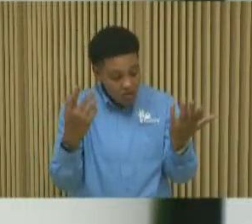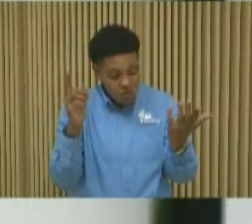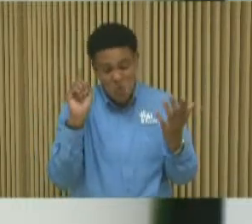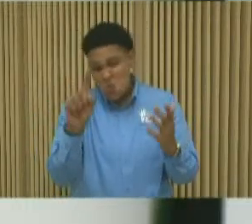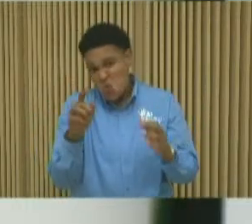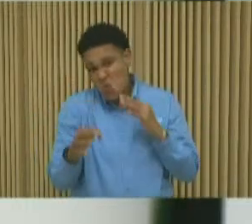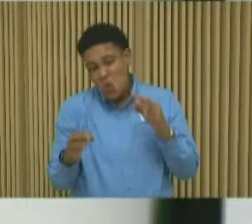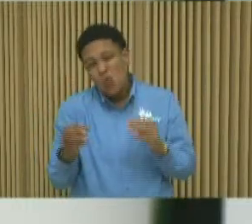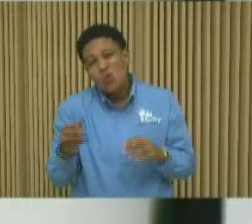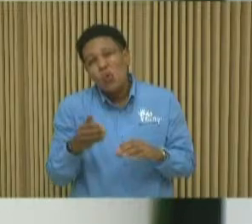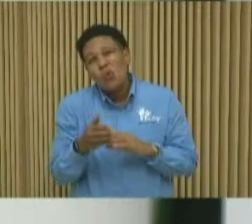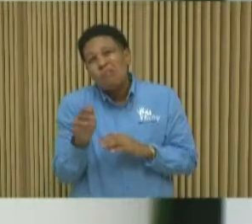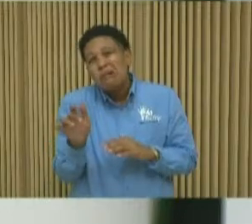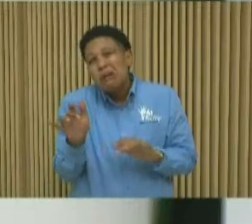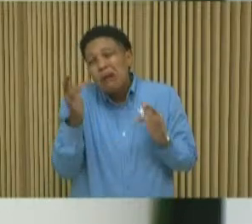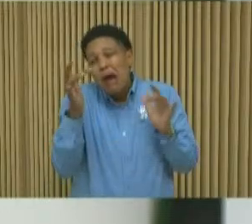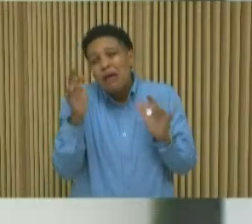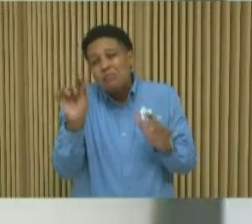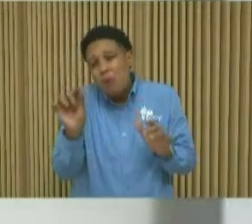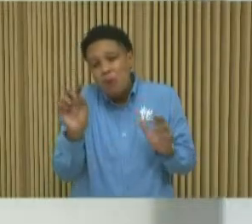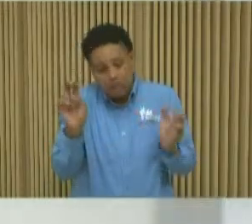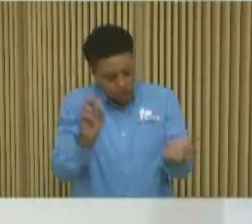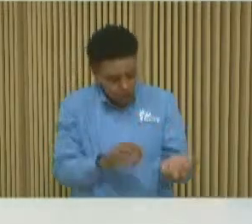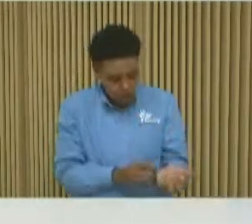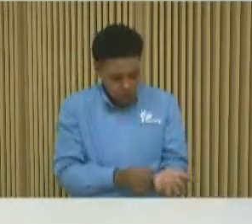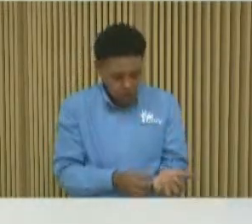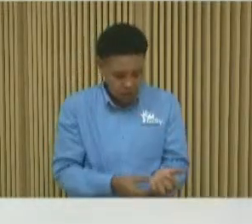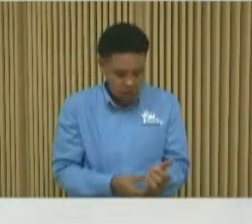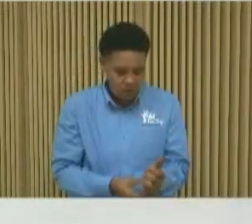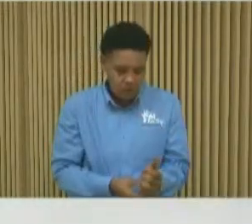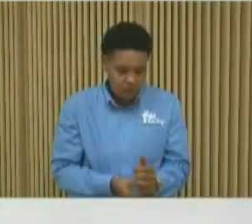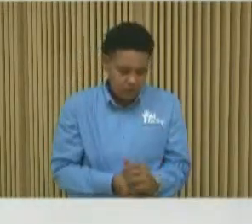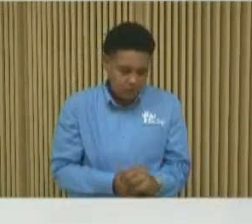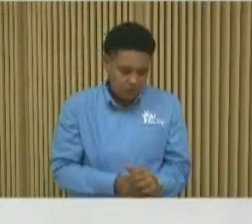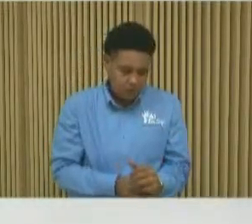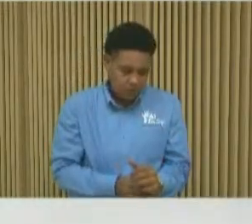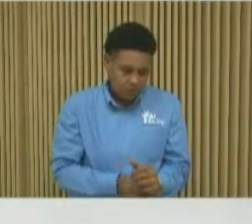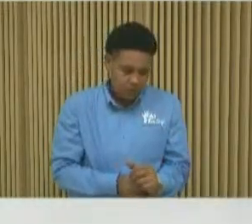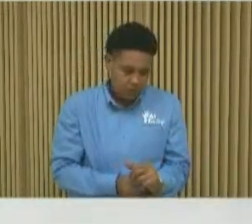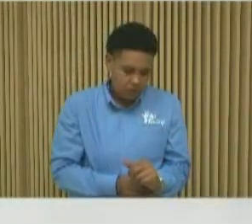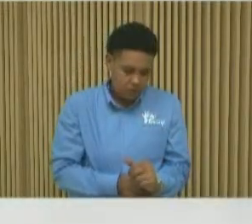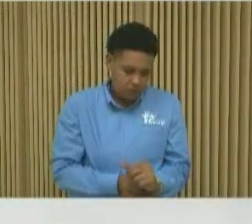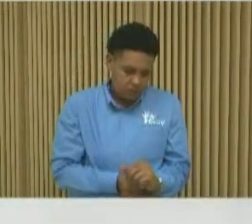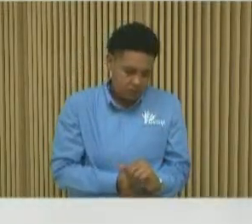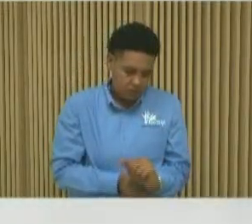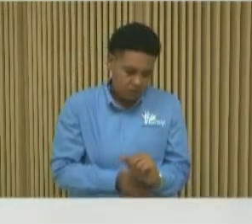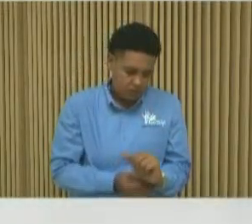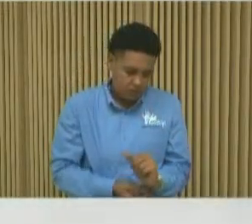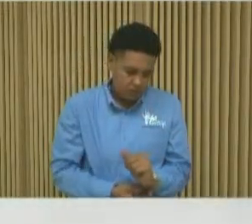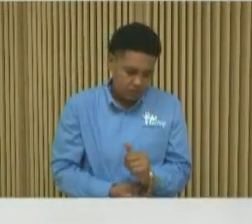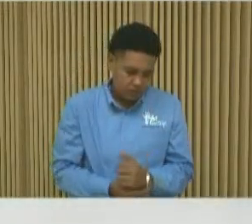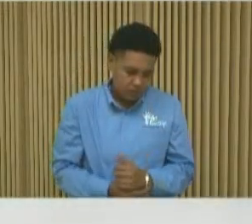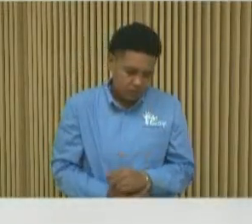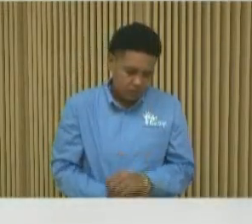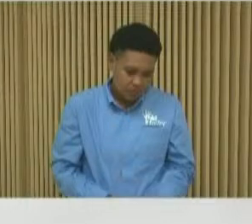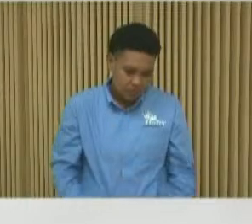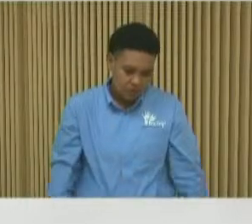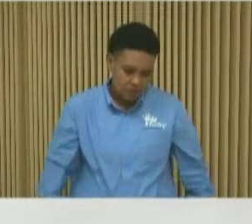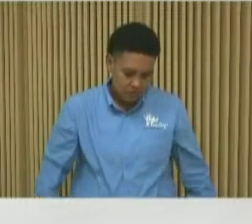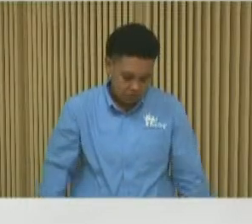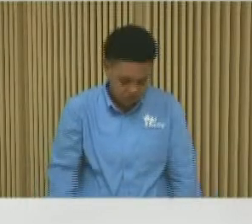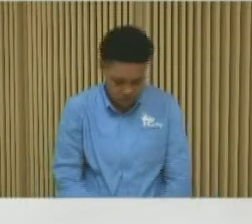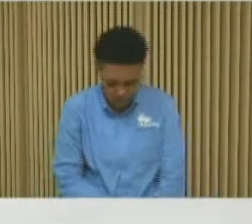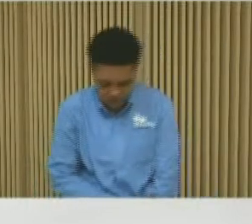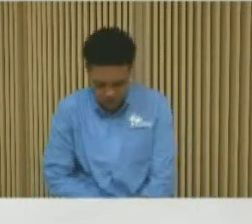over minor matters? Very good question. Thanks for asking that question. It gives me the opportunity